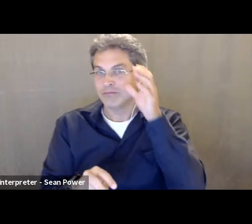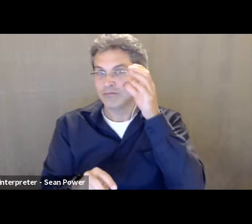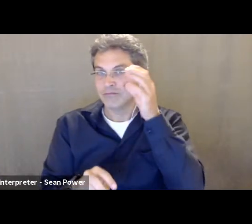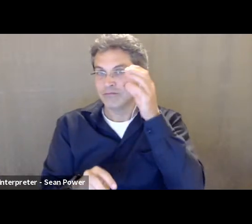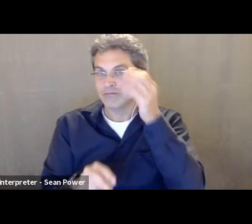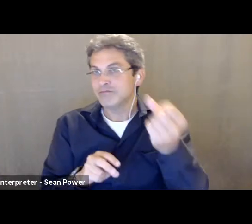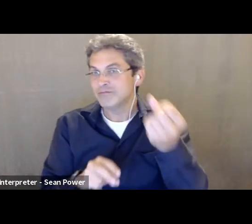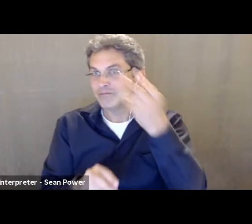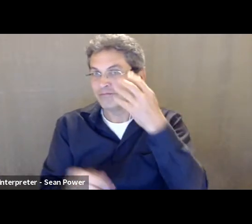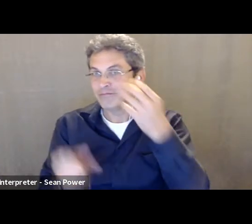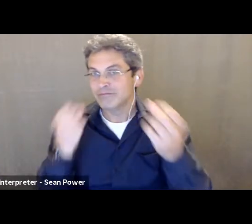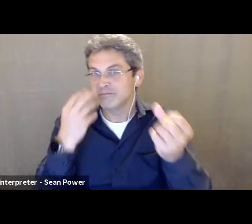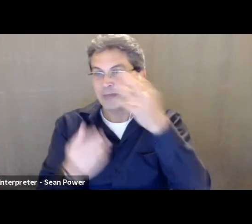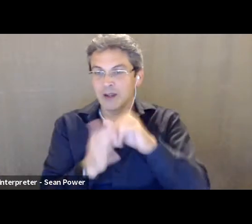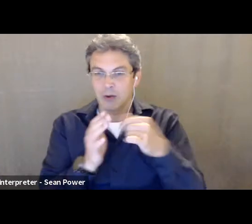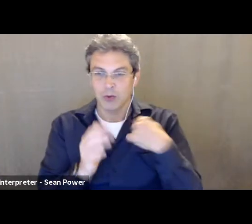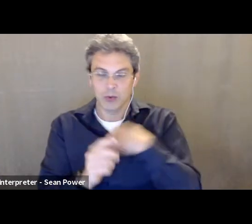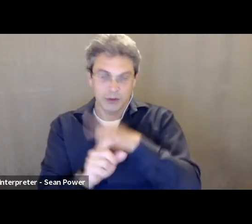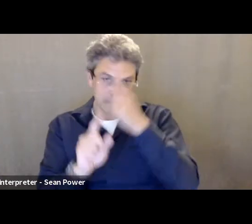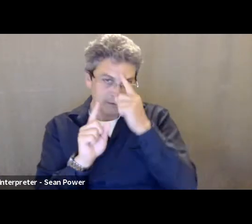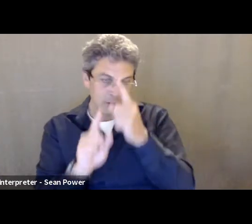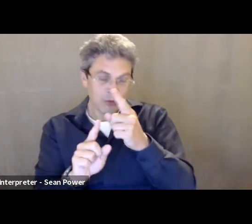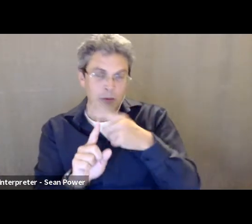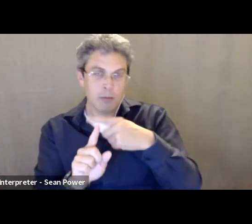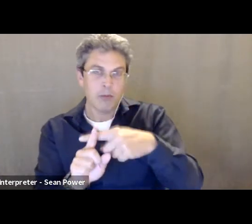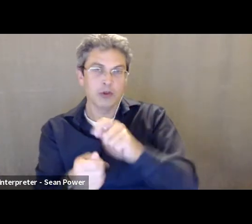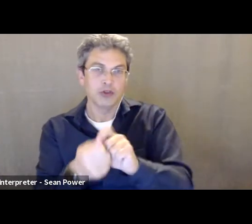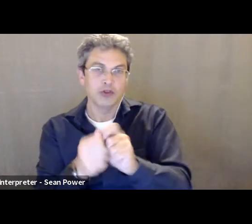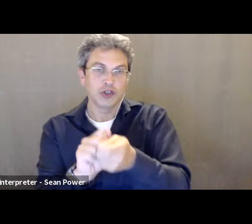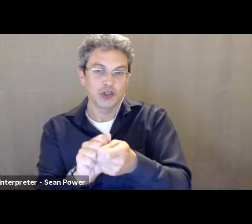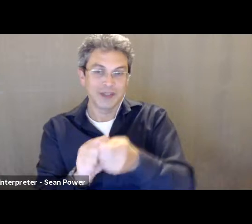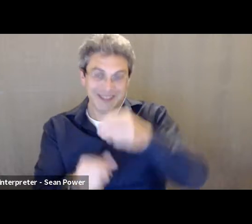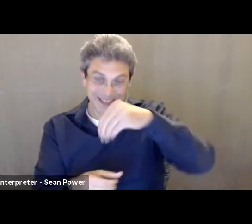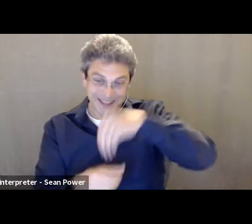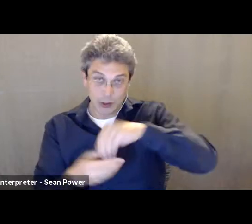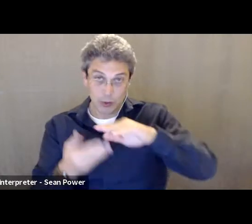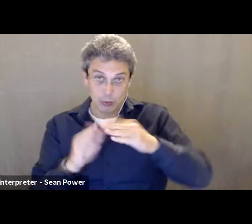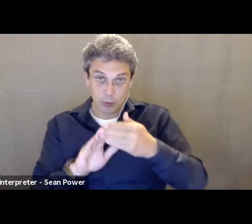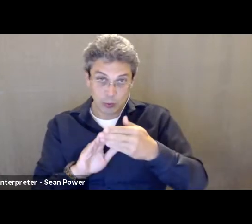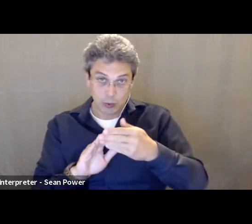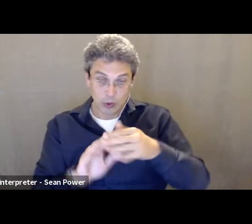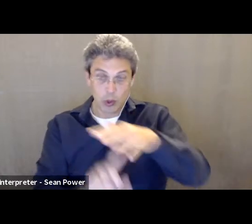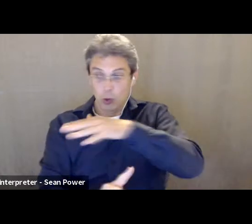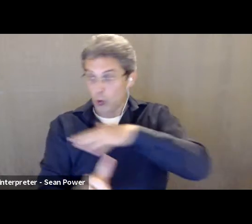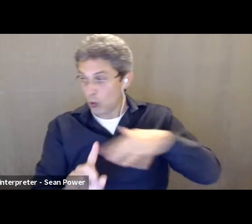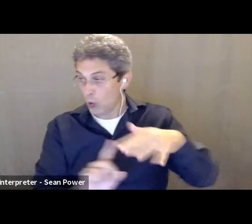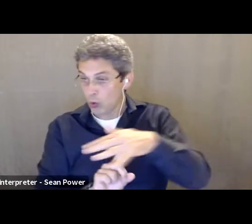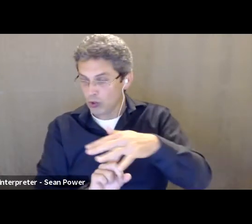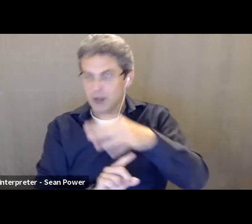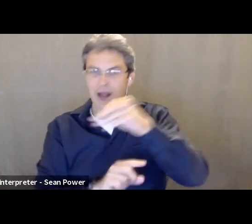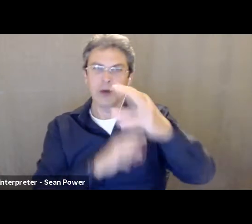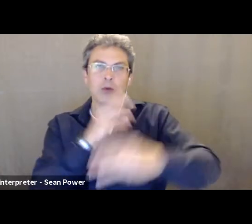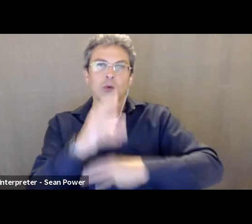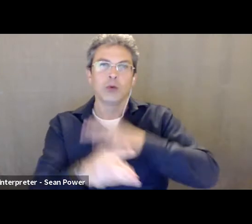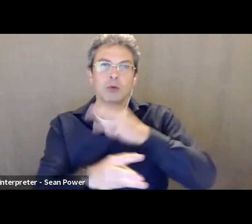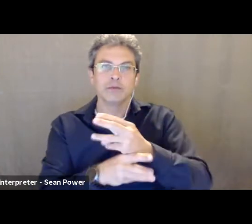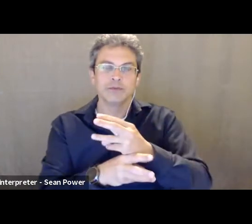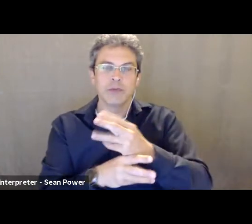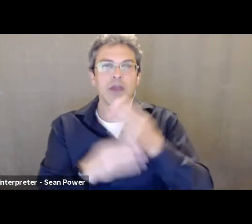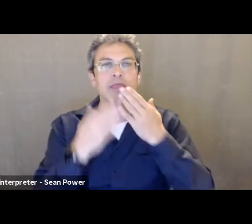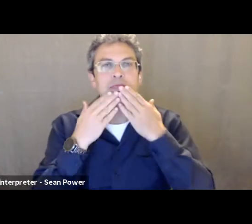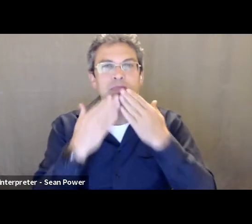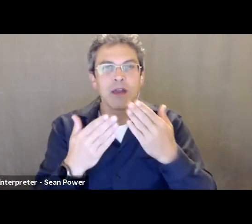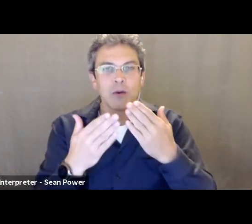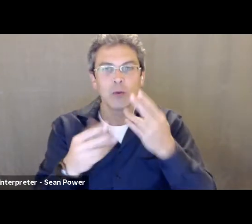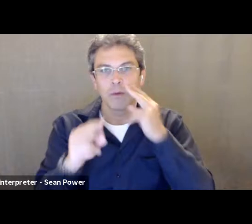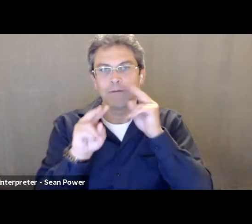drive positive change, both within our community and for the local and global communities that we serve. Thank you, and I look forward